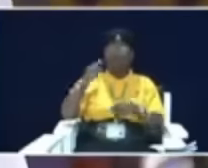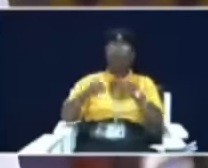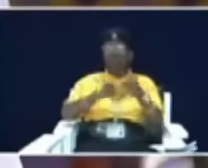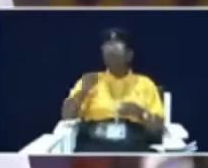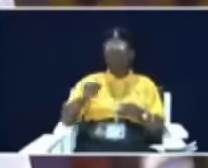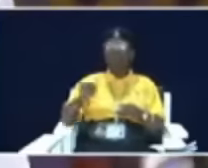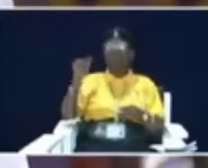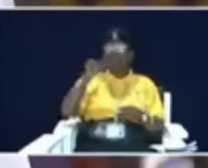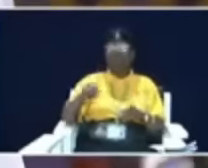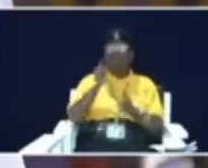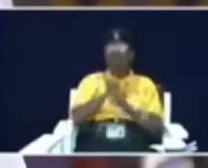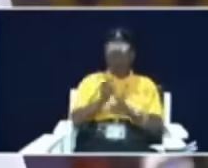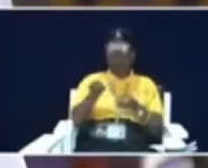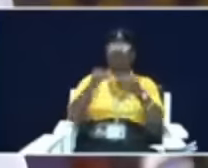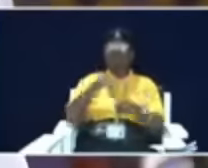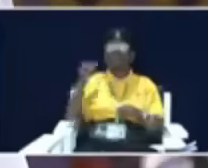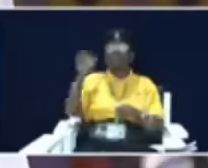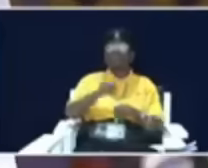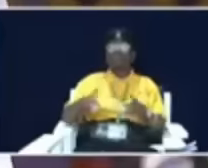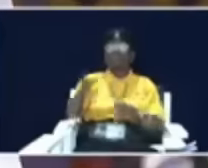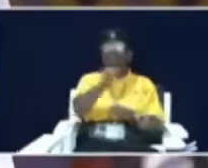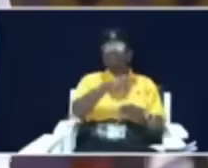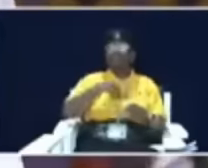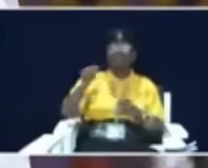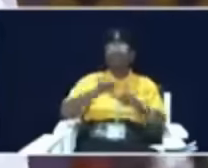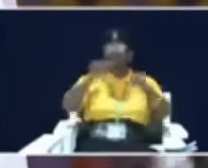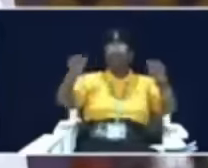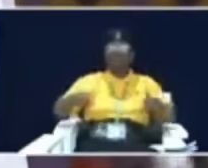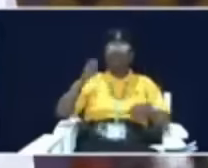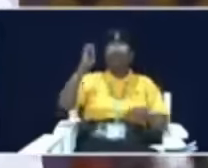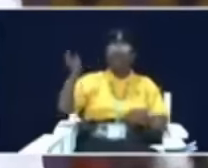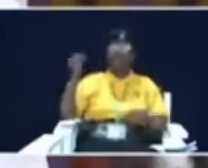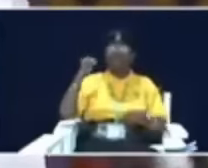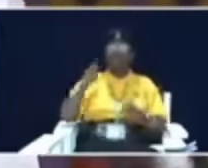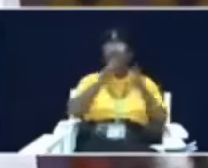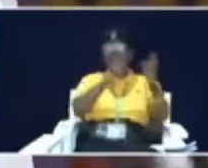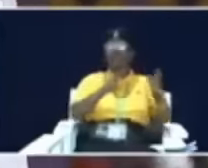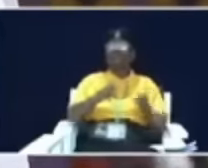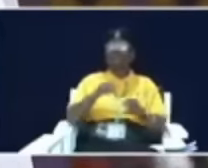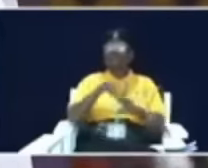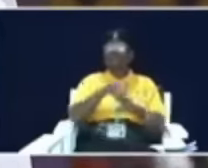And they took me to the altar, I sat down there. And he was already at the altar to teach.